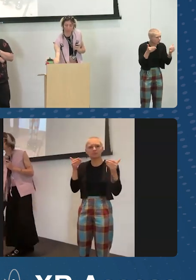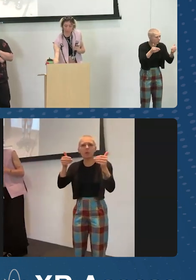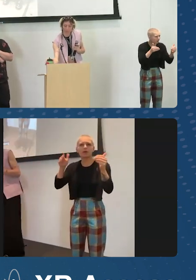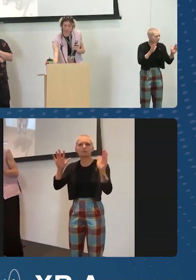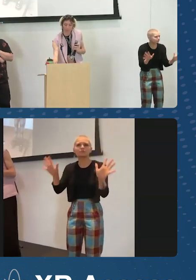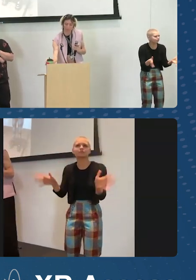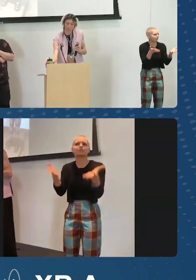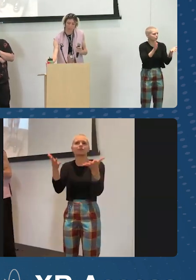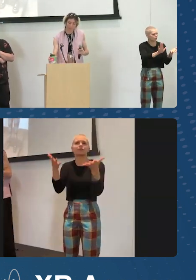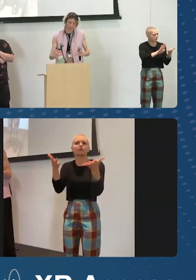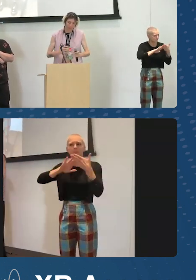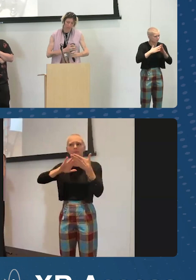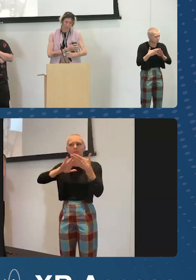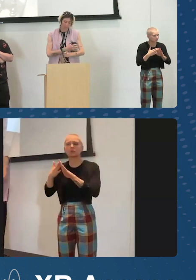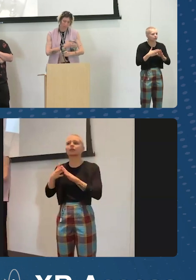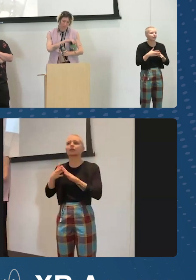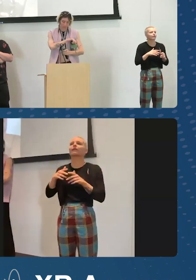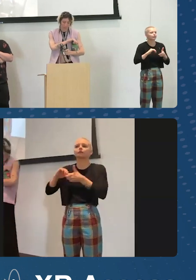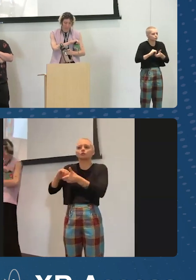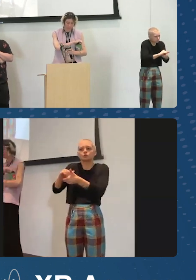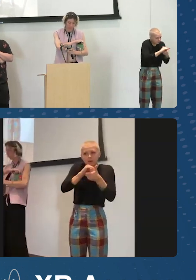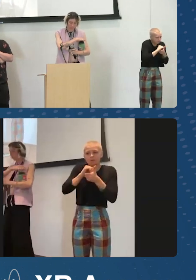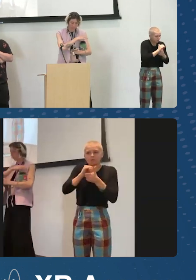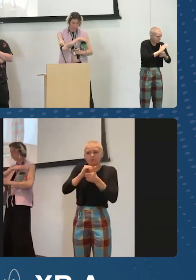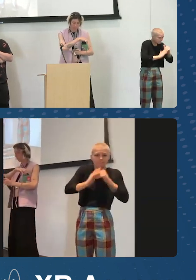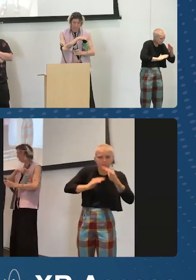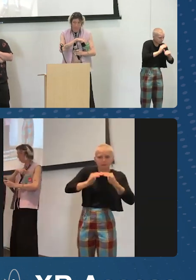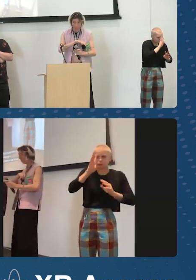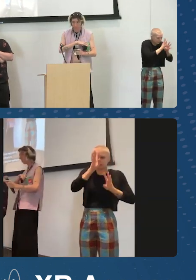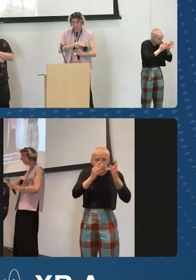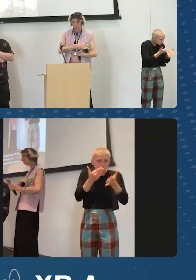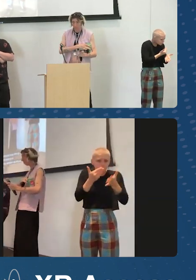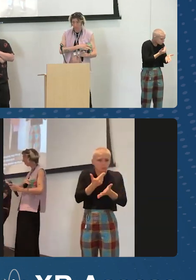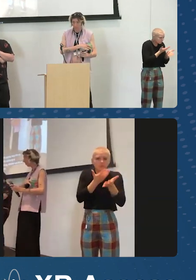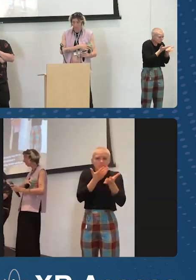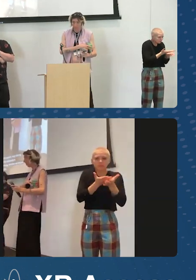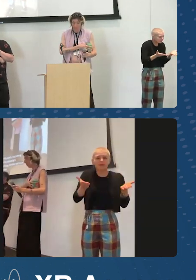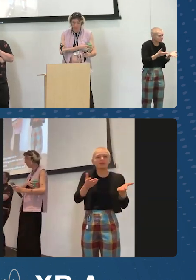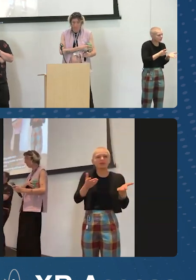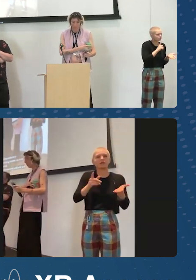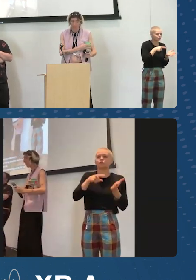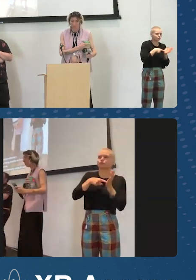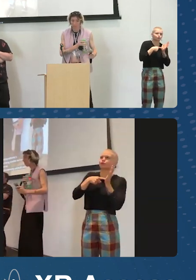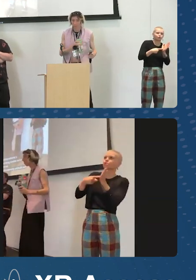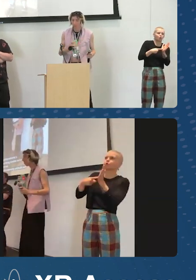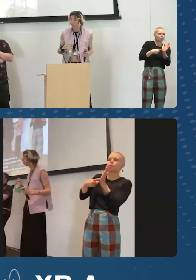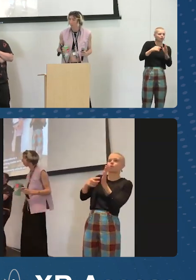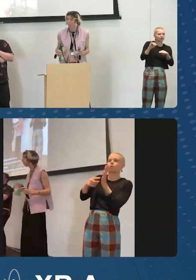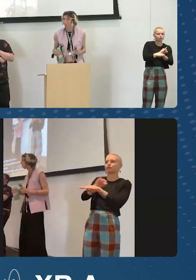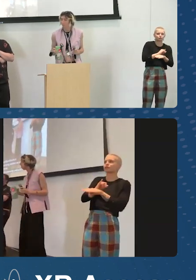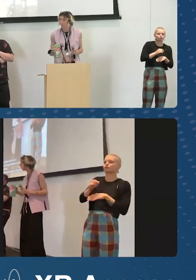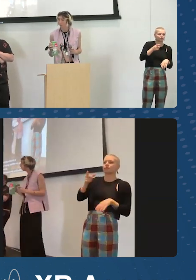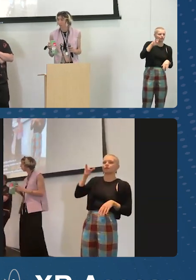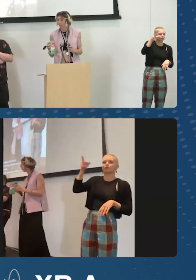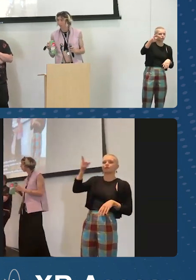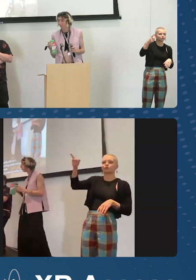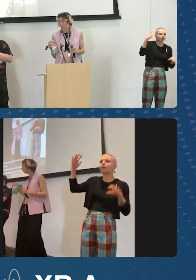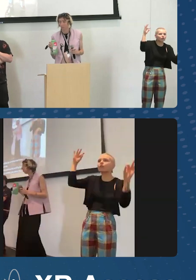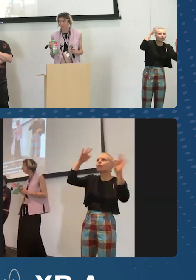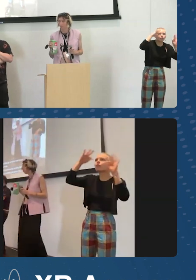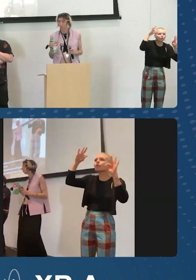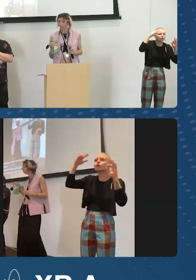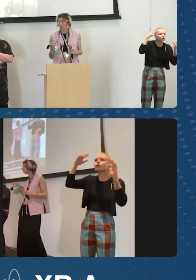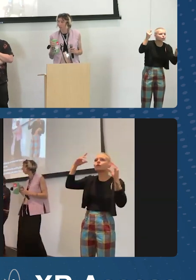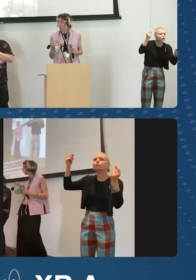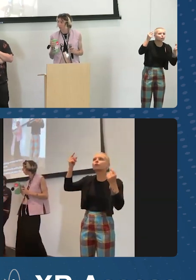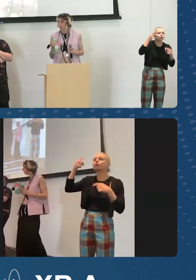and create, and then just kind of show this industry that, a lot of the times they don't know what they're talking about, and we're